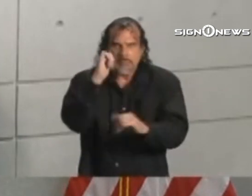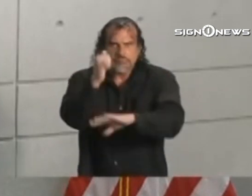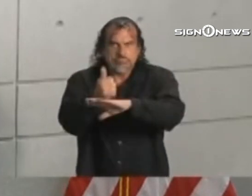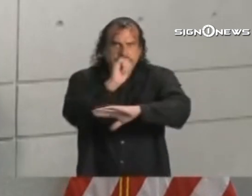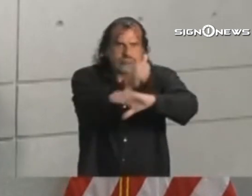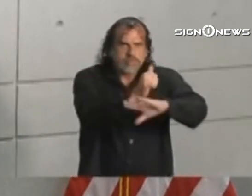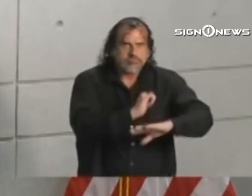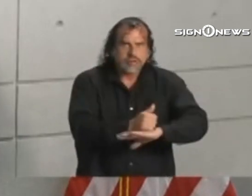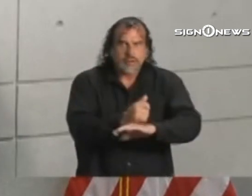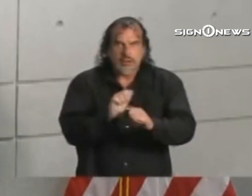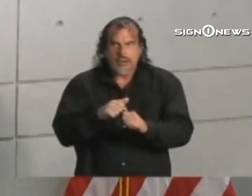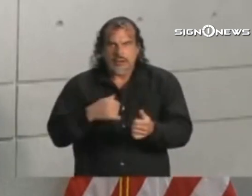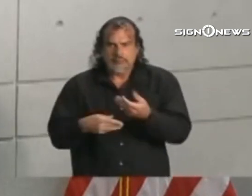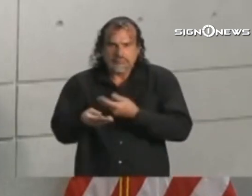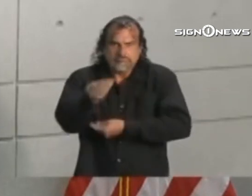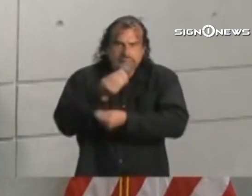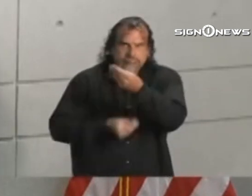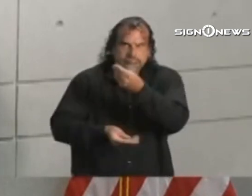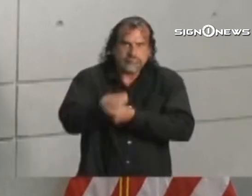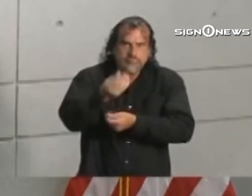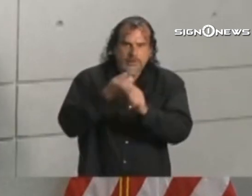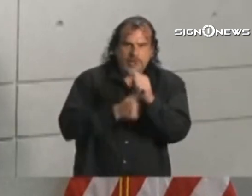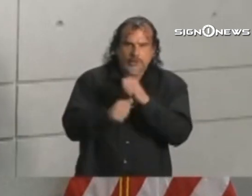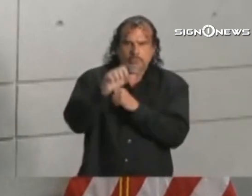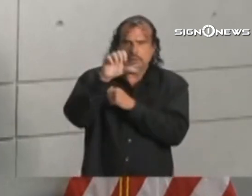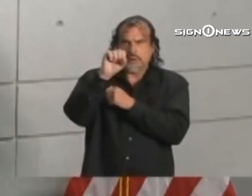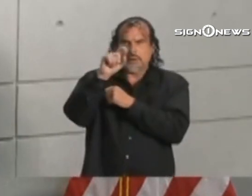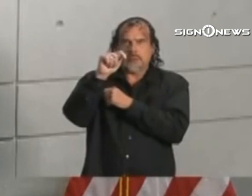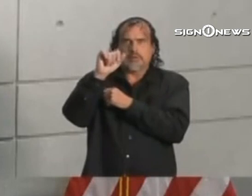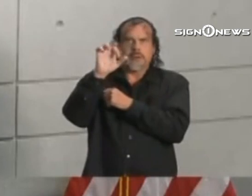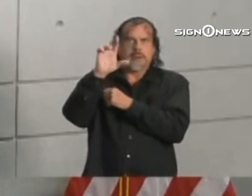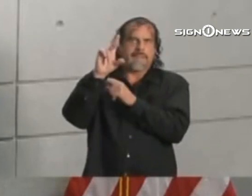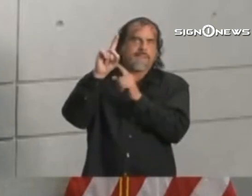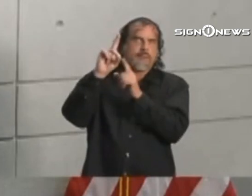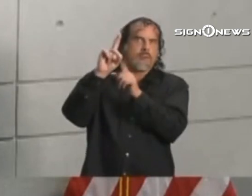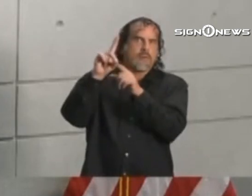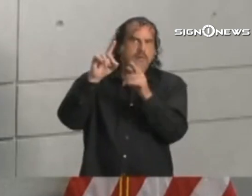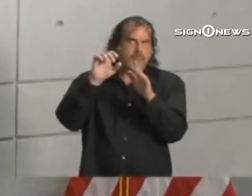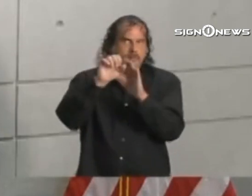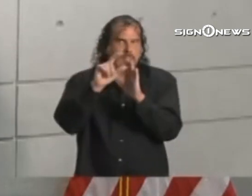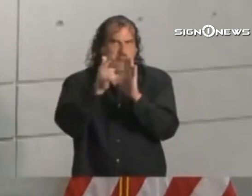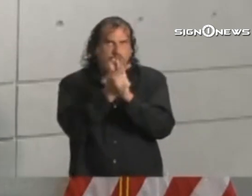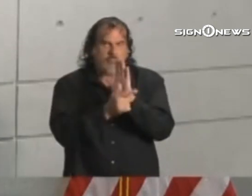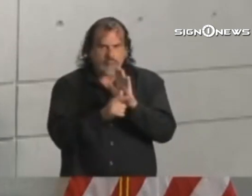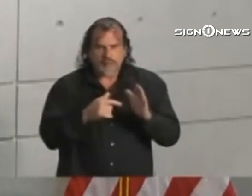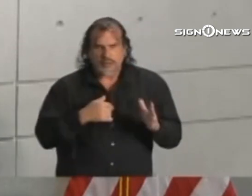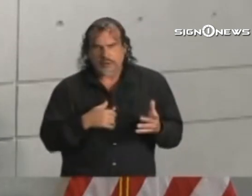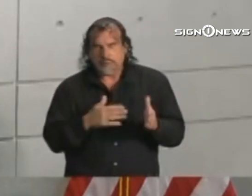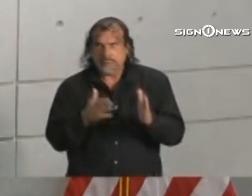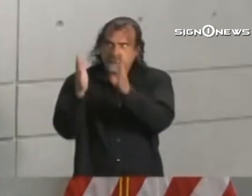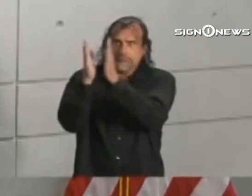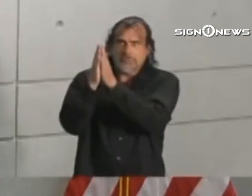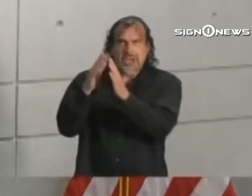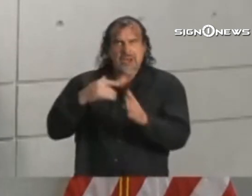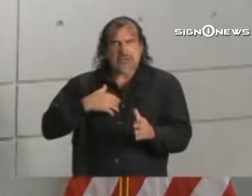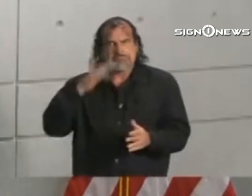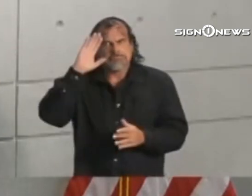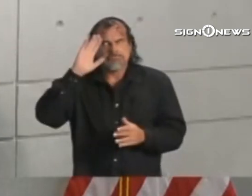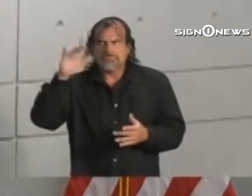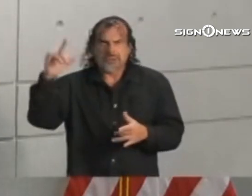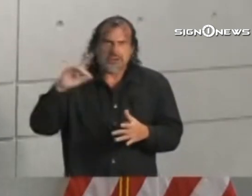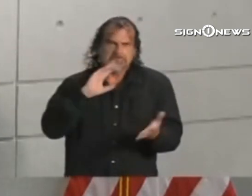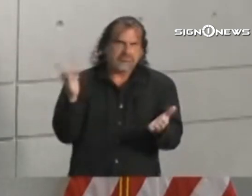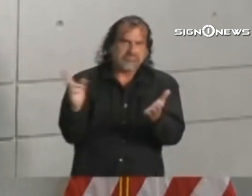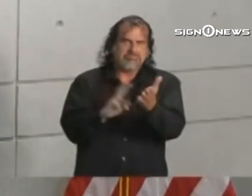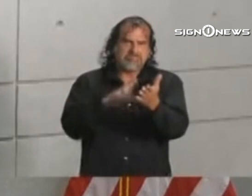be reimbursable under the Stafford Act, and we have applied for that and feel confident that we will be